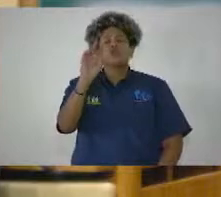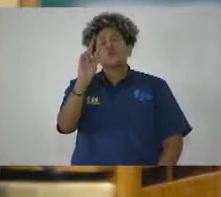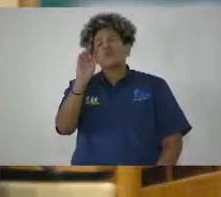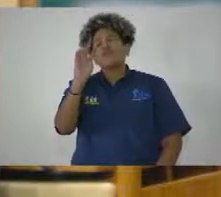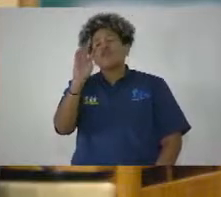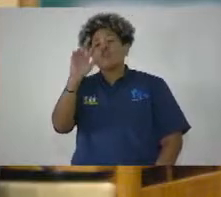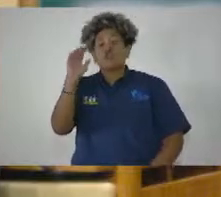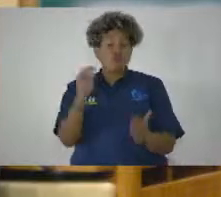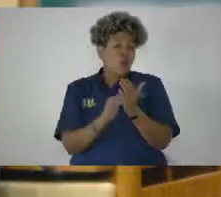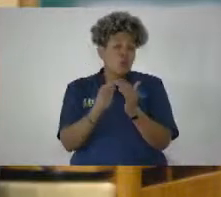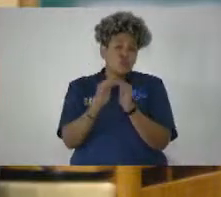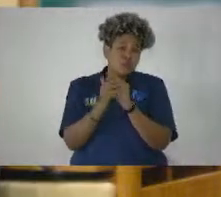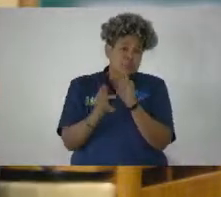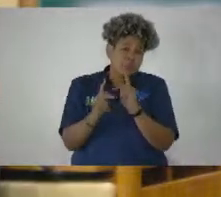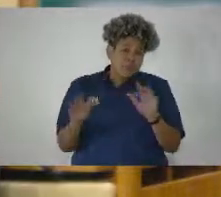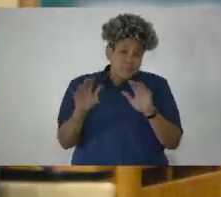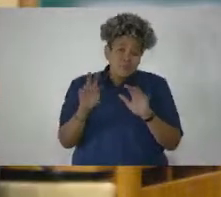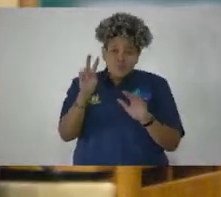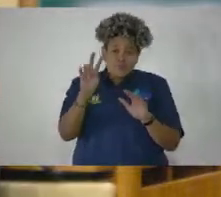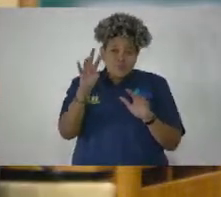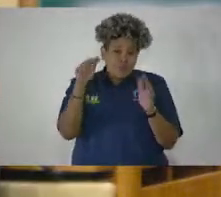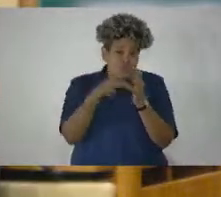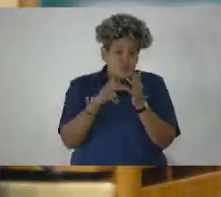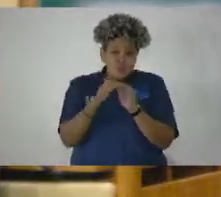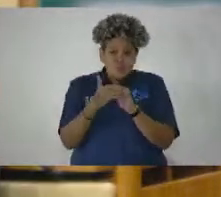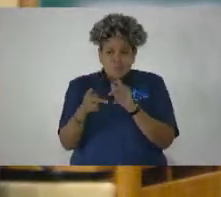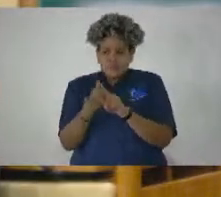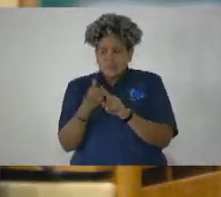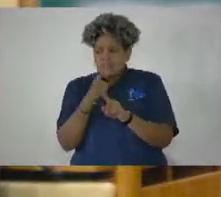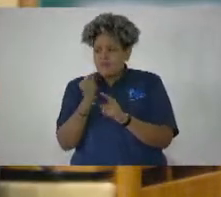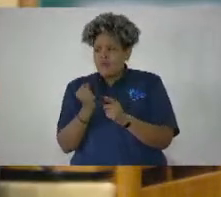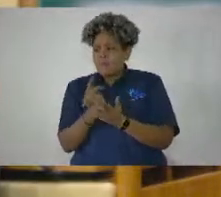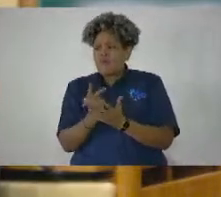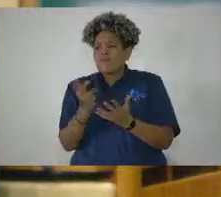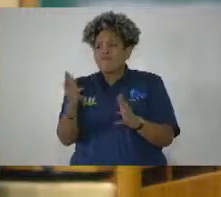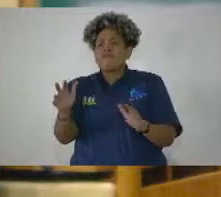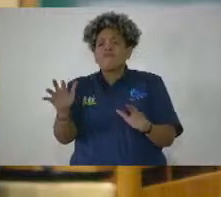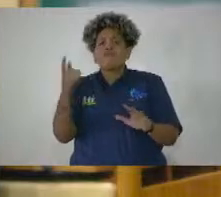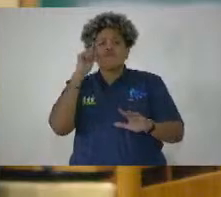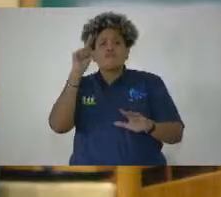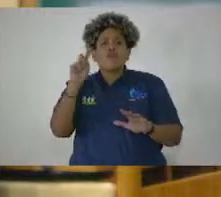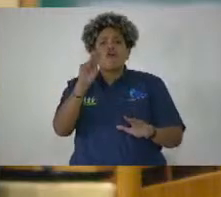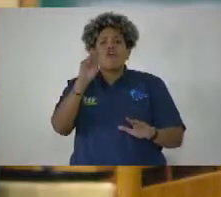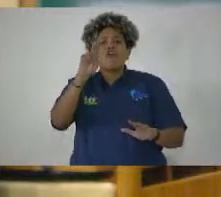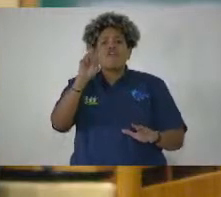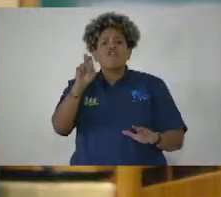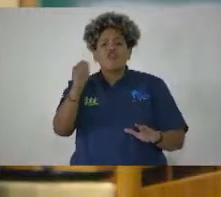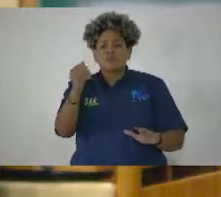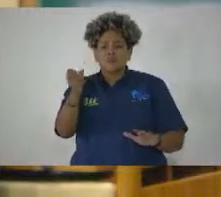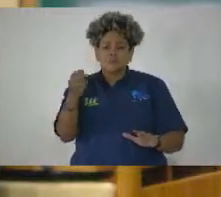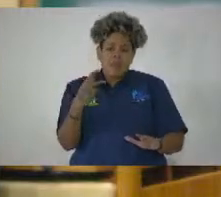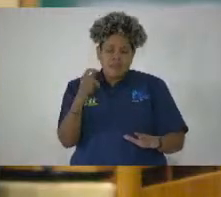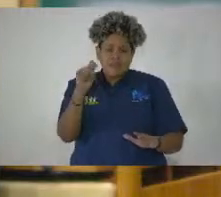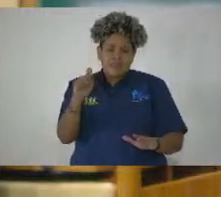243,000 Jamaicans who have been approved for the reverse income tax credit. Approved.